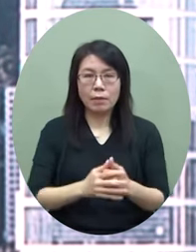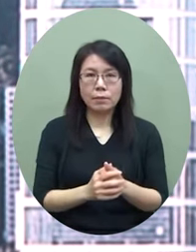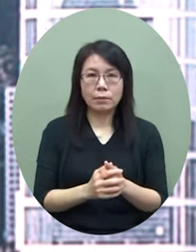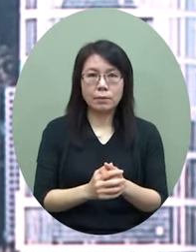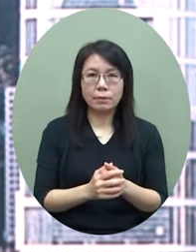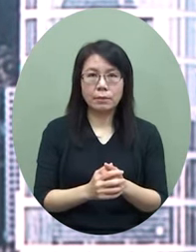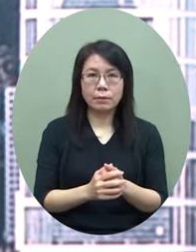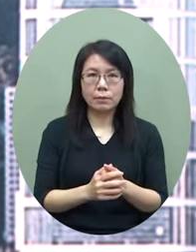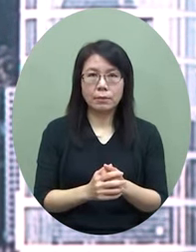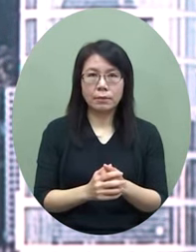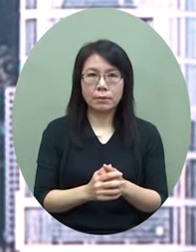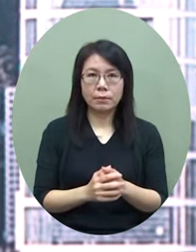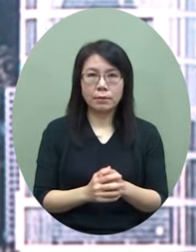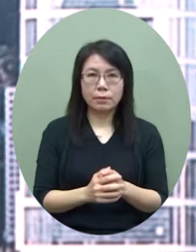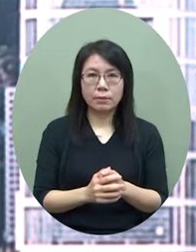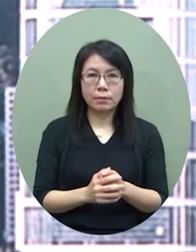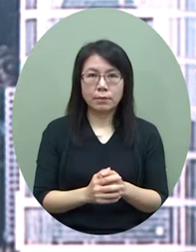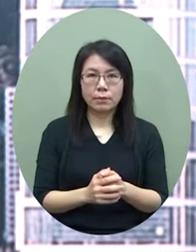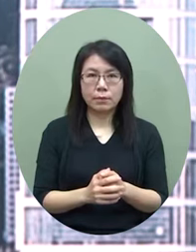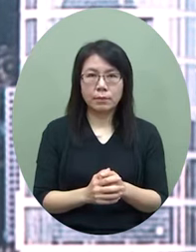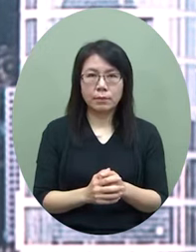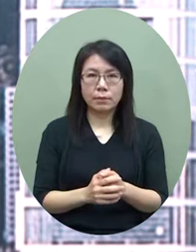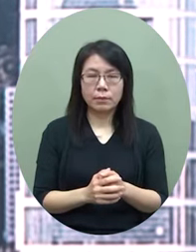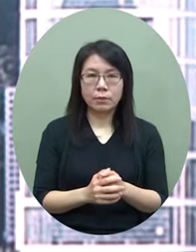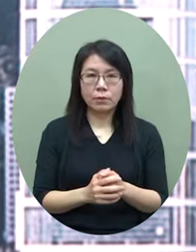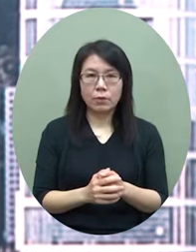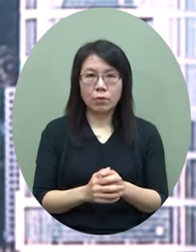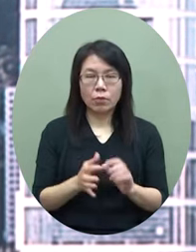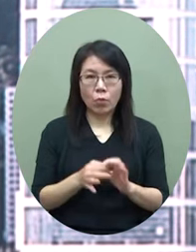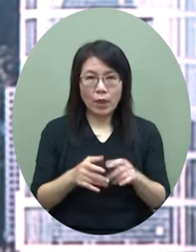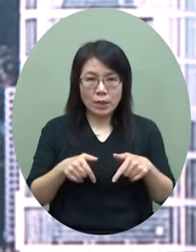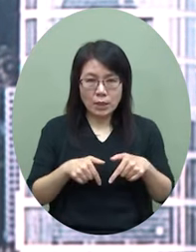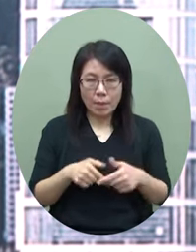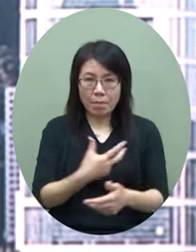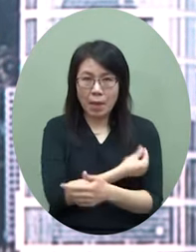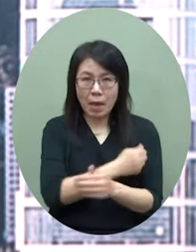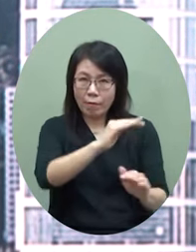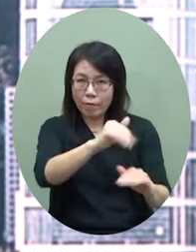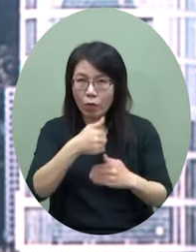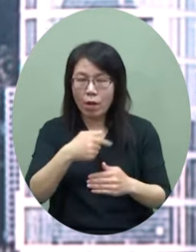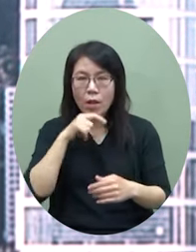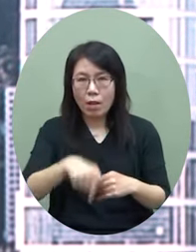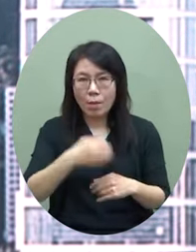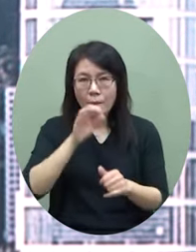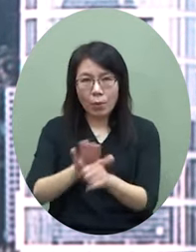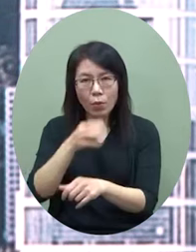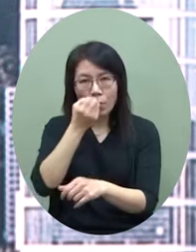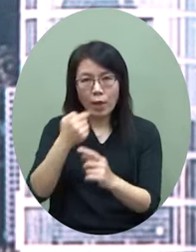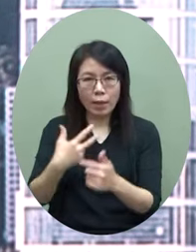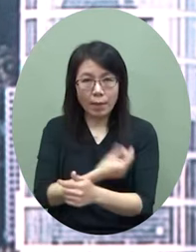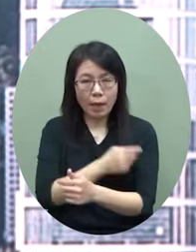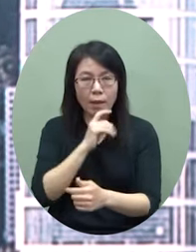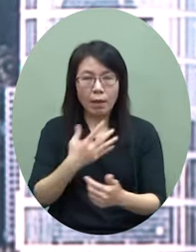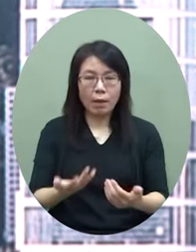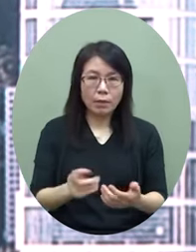and about the supply of vaccinesfor Hong Kong peoplebecause this is reallysort